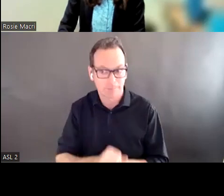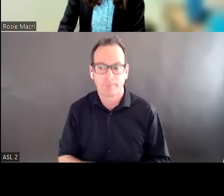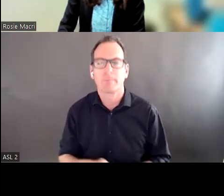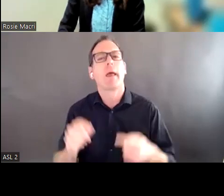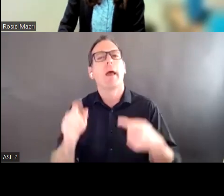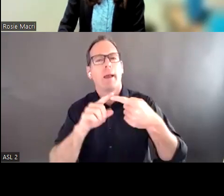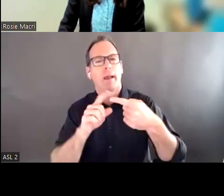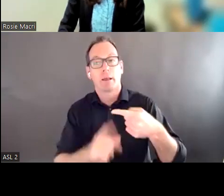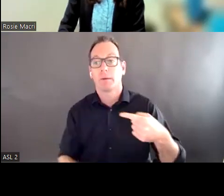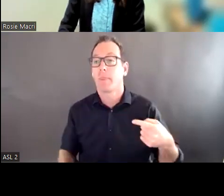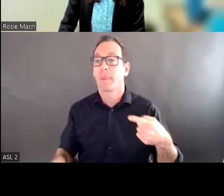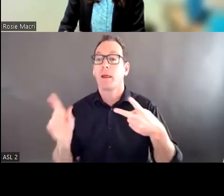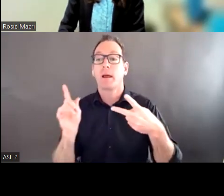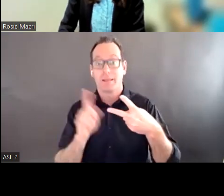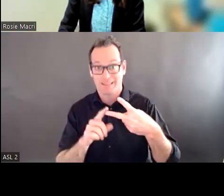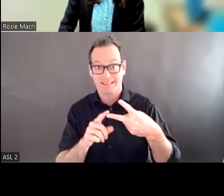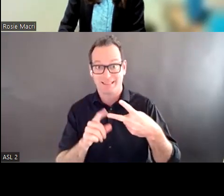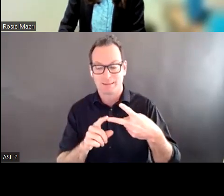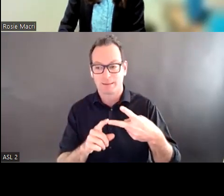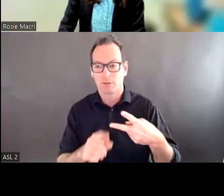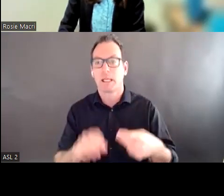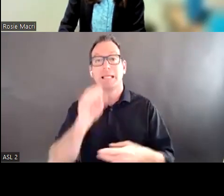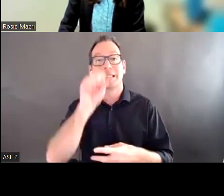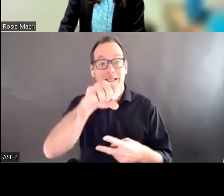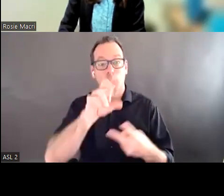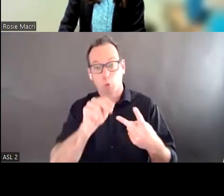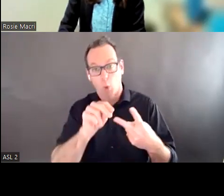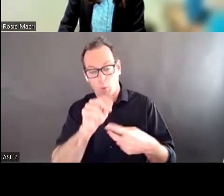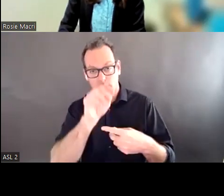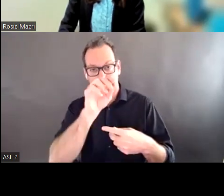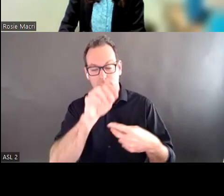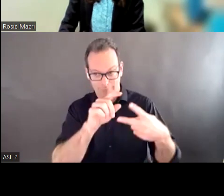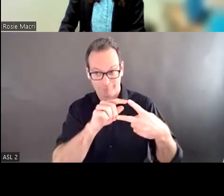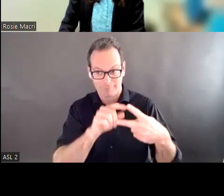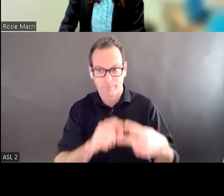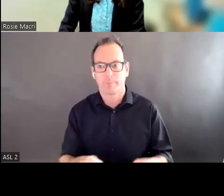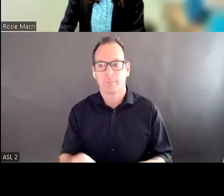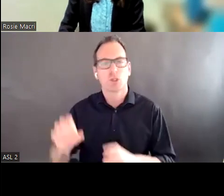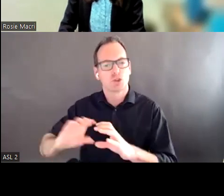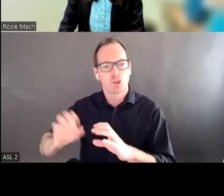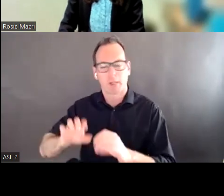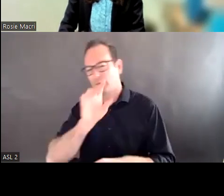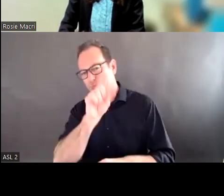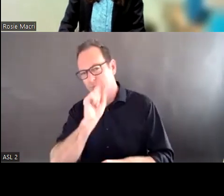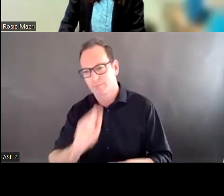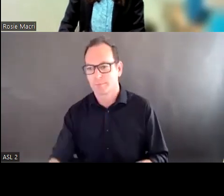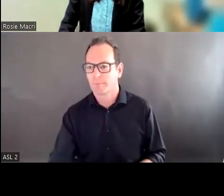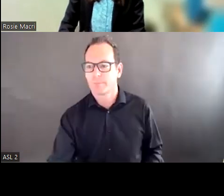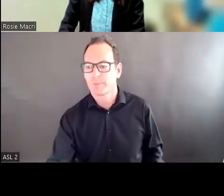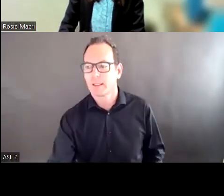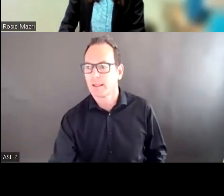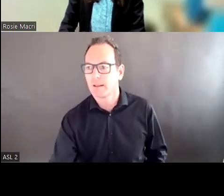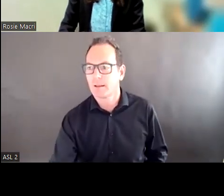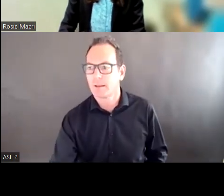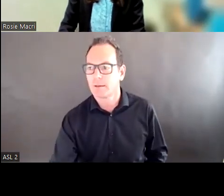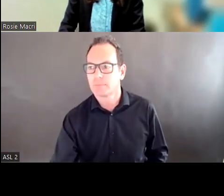you enter your choice, either yes or no, into the chat, I'd like you to consider why you're saying